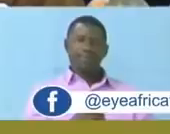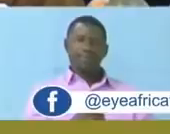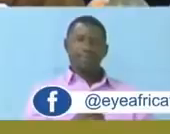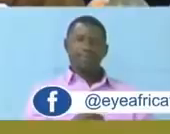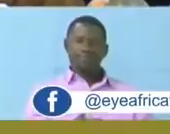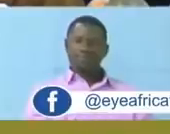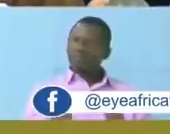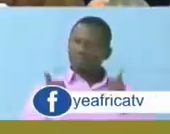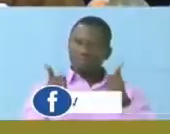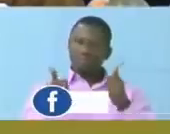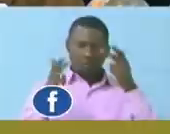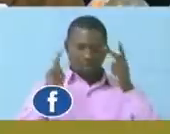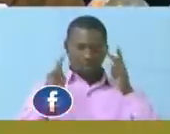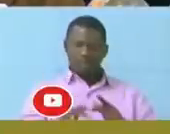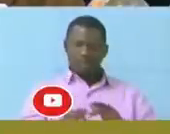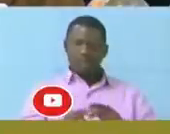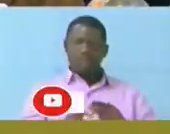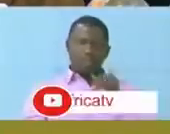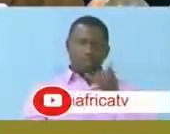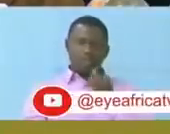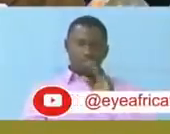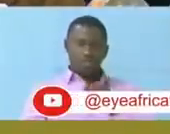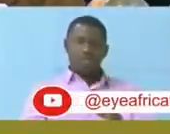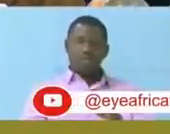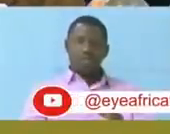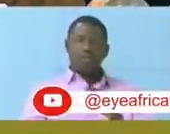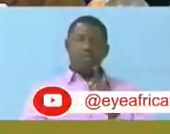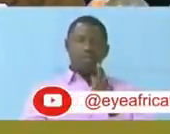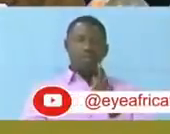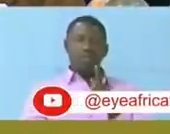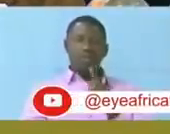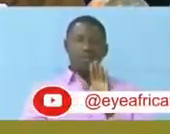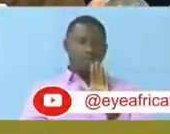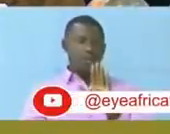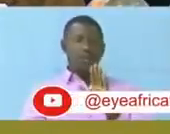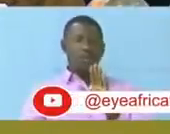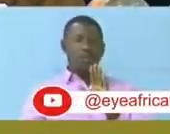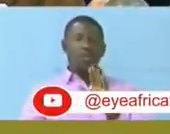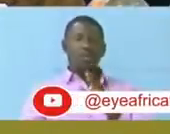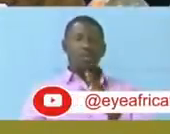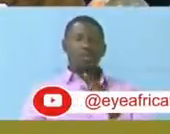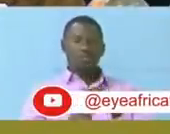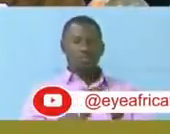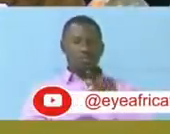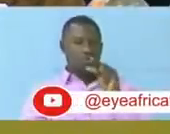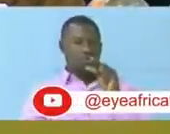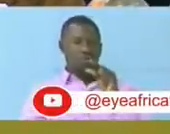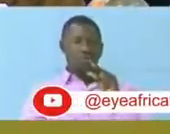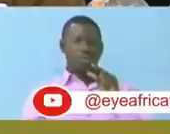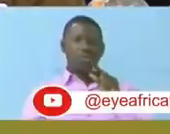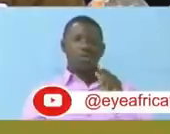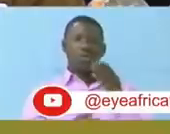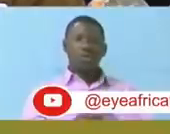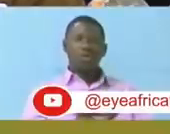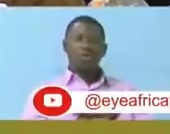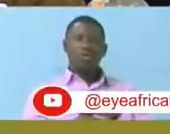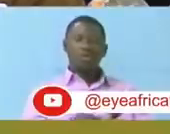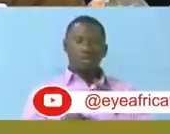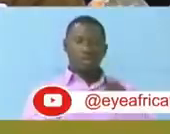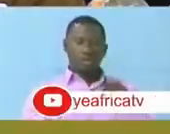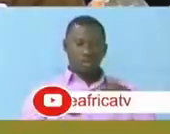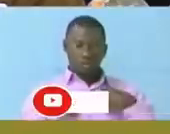Fine, yeah, my council, yes, we would do that. But I want to hold off a little bit on the granting of your